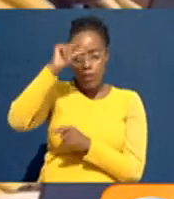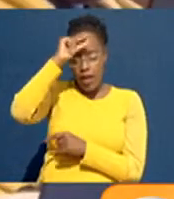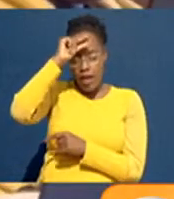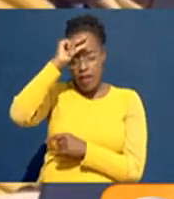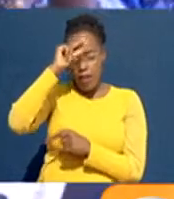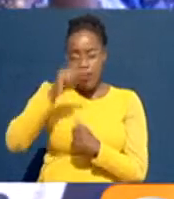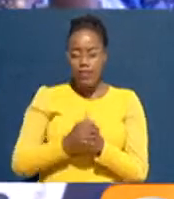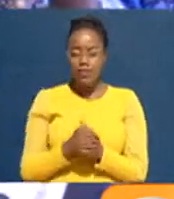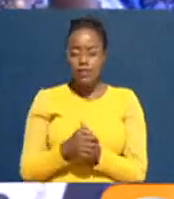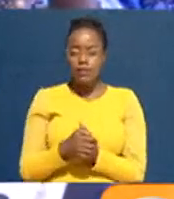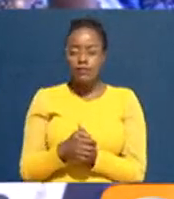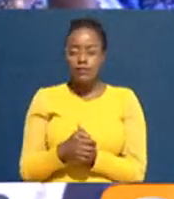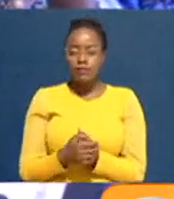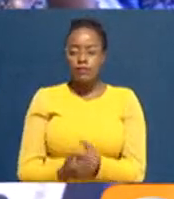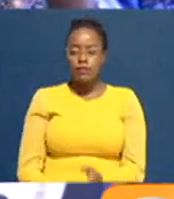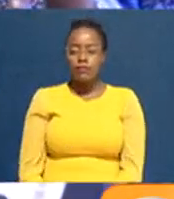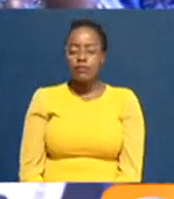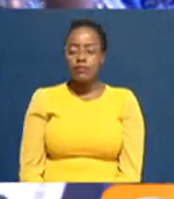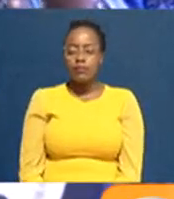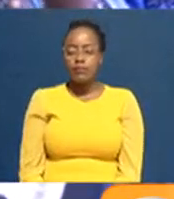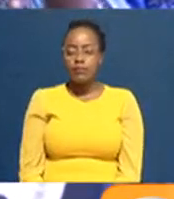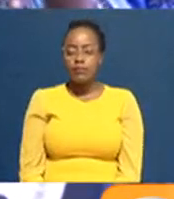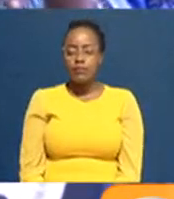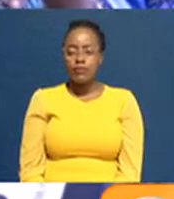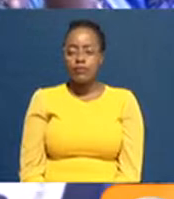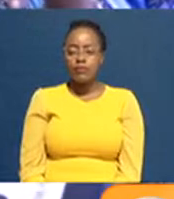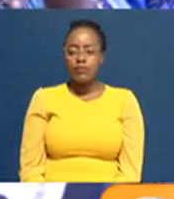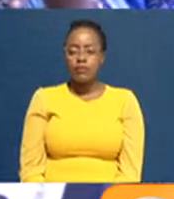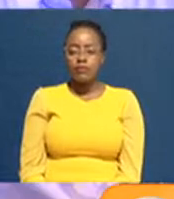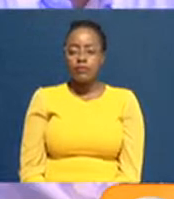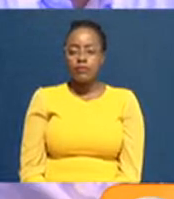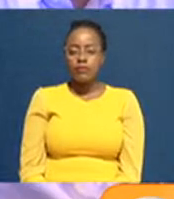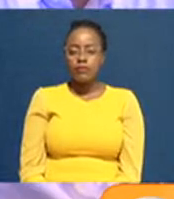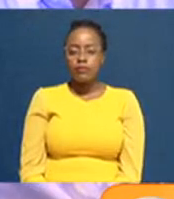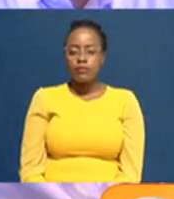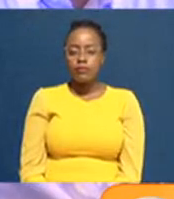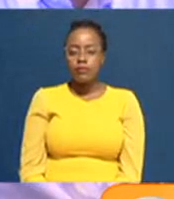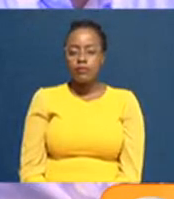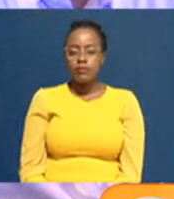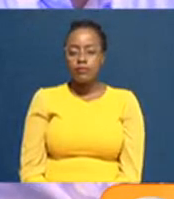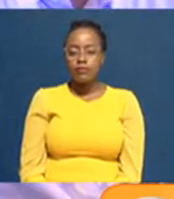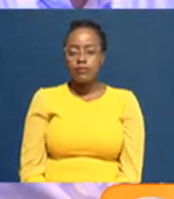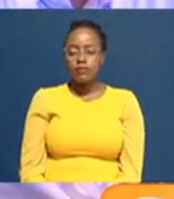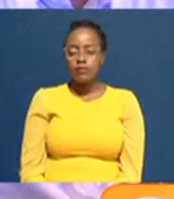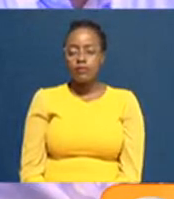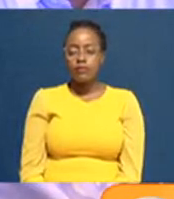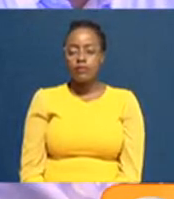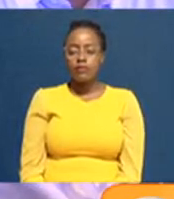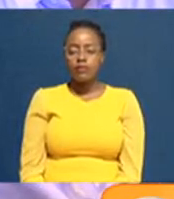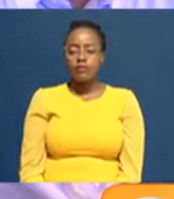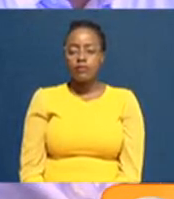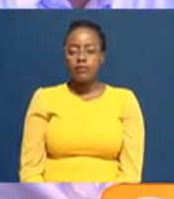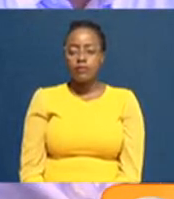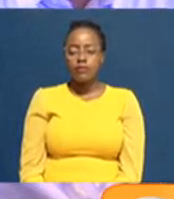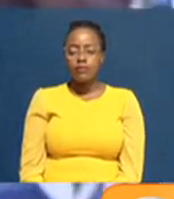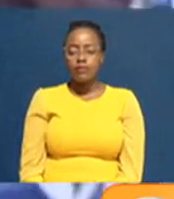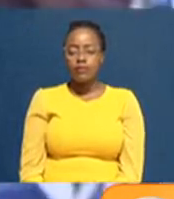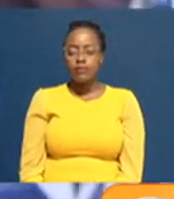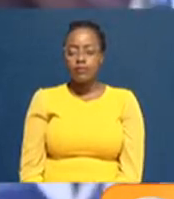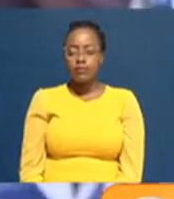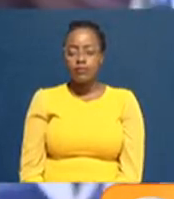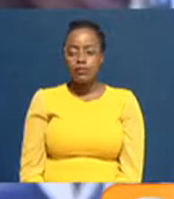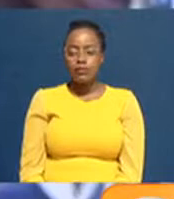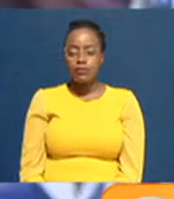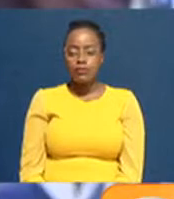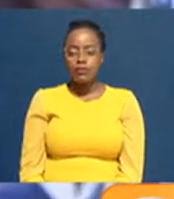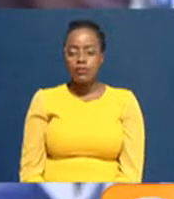Because at times we... So as a business, actual is what the day. And I'm sure you're asking, but Zamara...